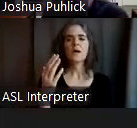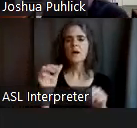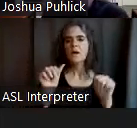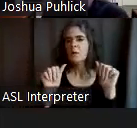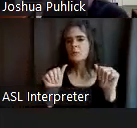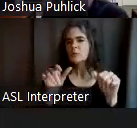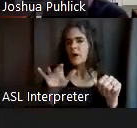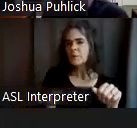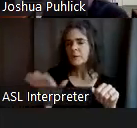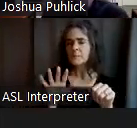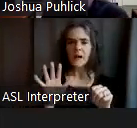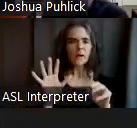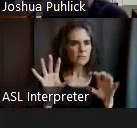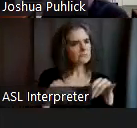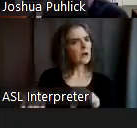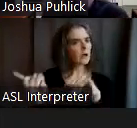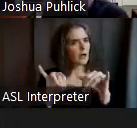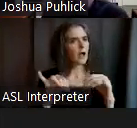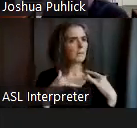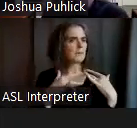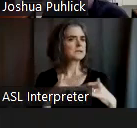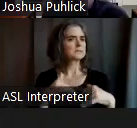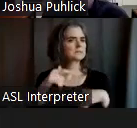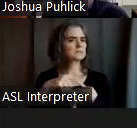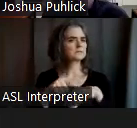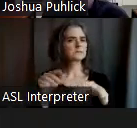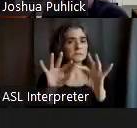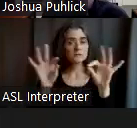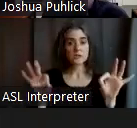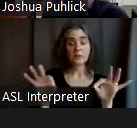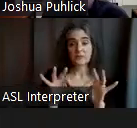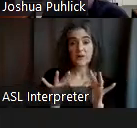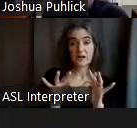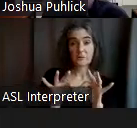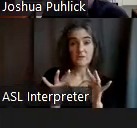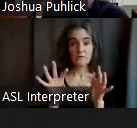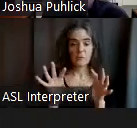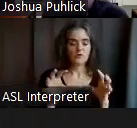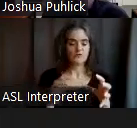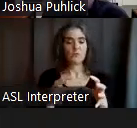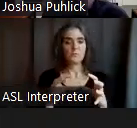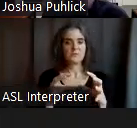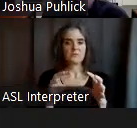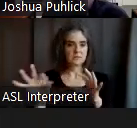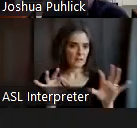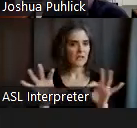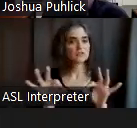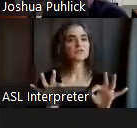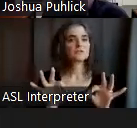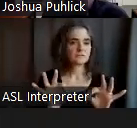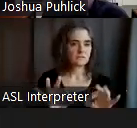a common time frame for group selection in Longleaf Pine.